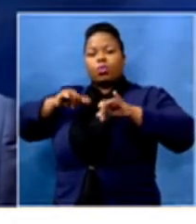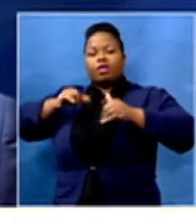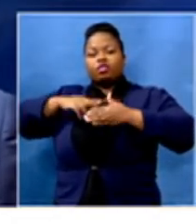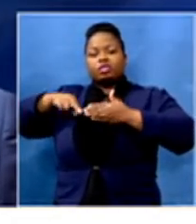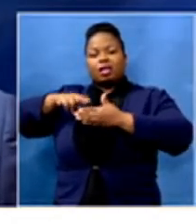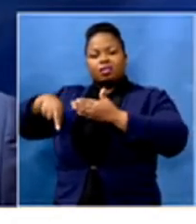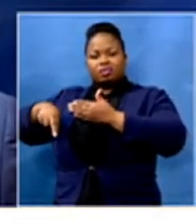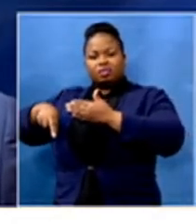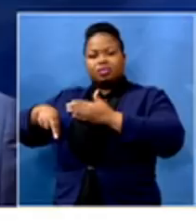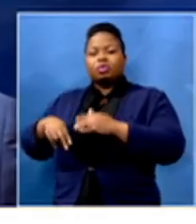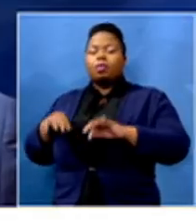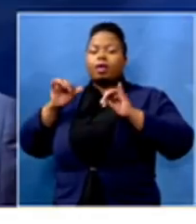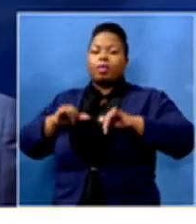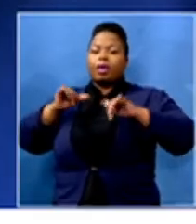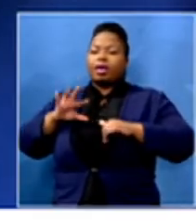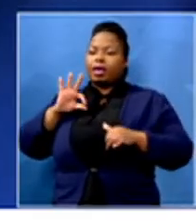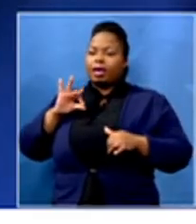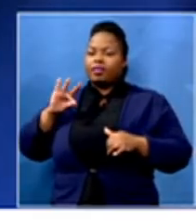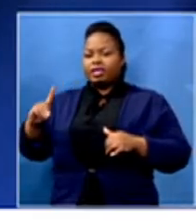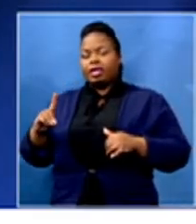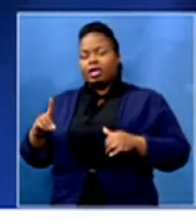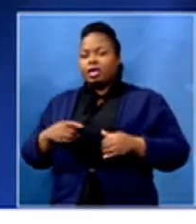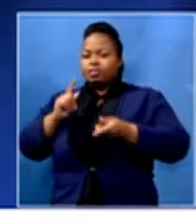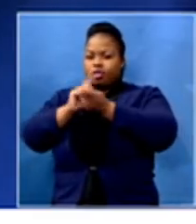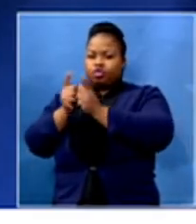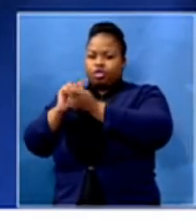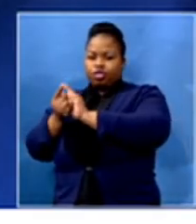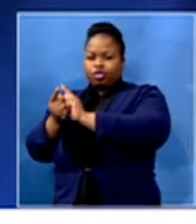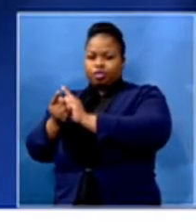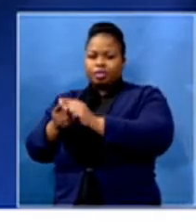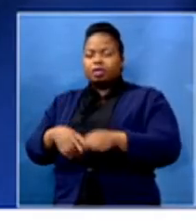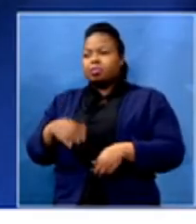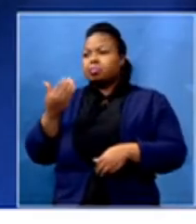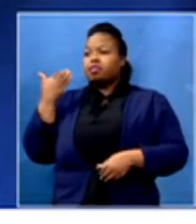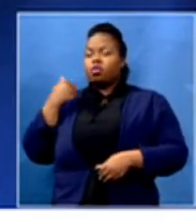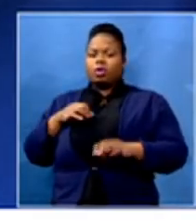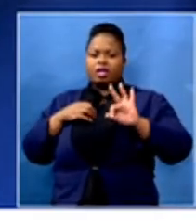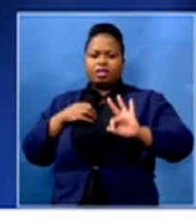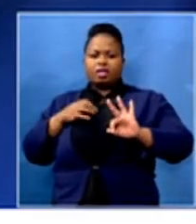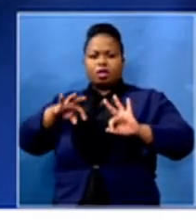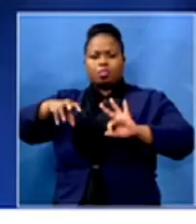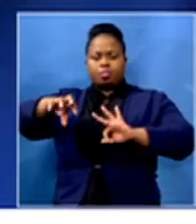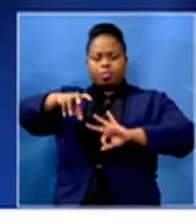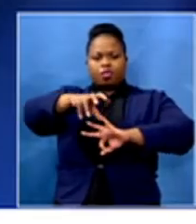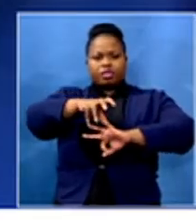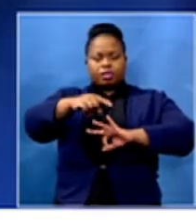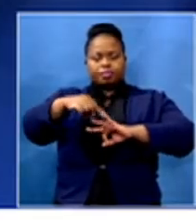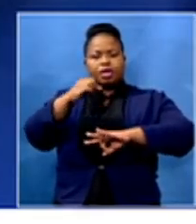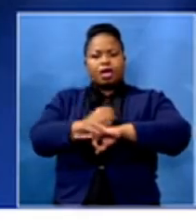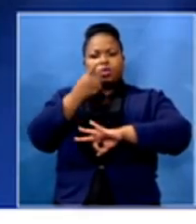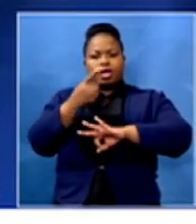day by day. The last we had, there were about 3 or so provinces that had a huge backlog,